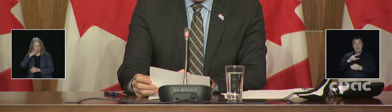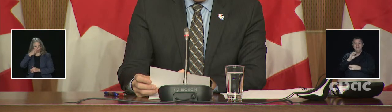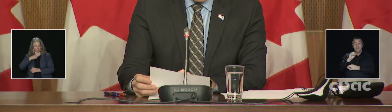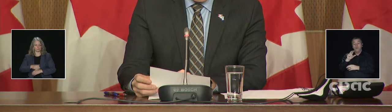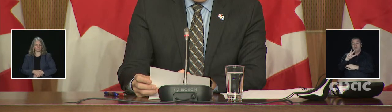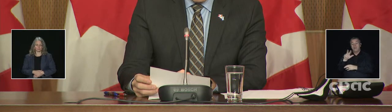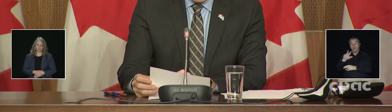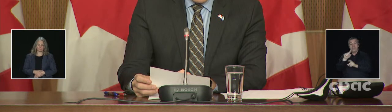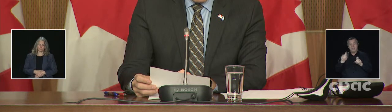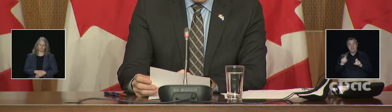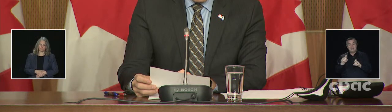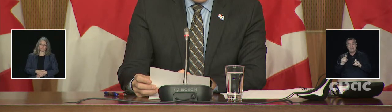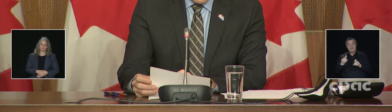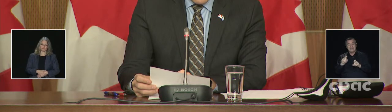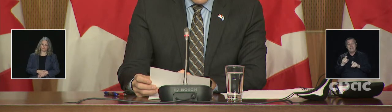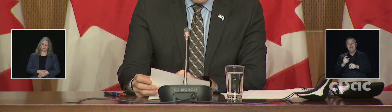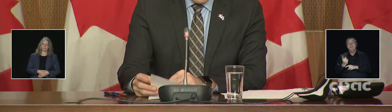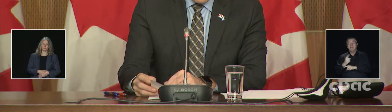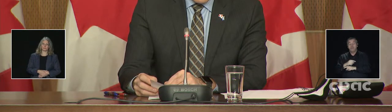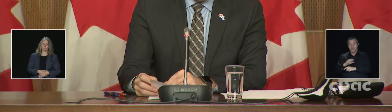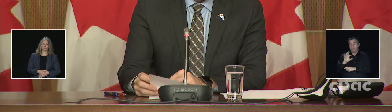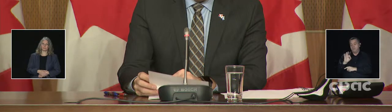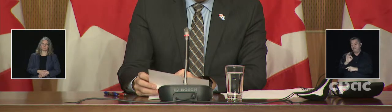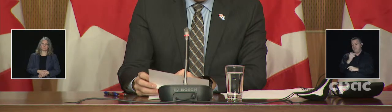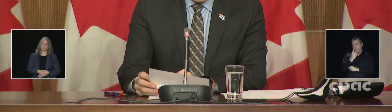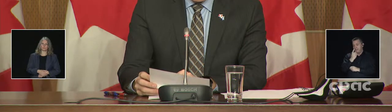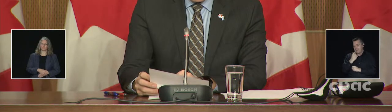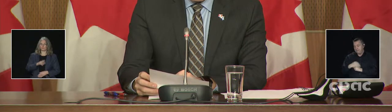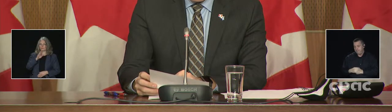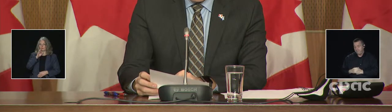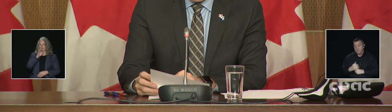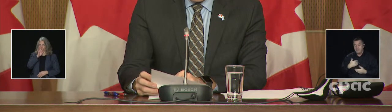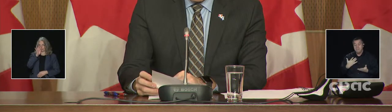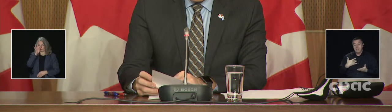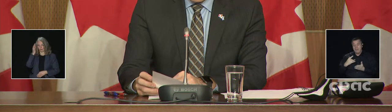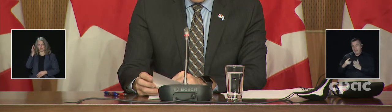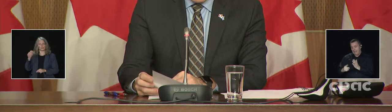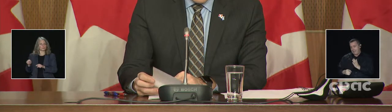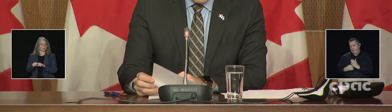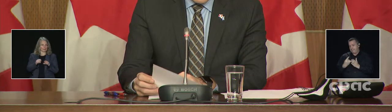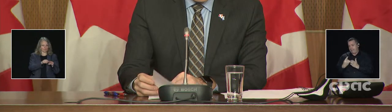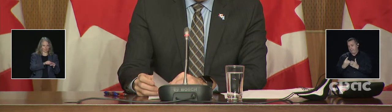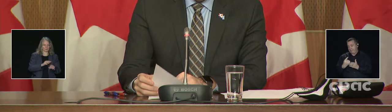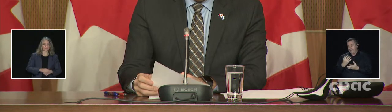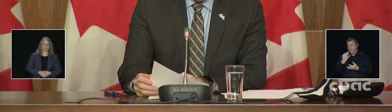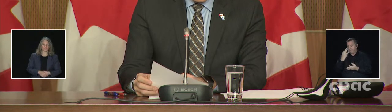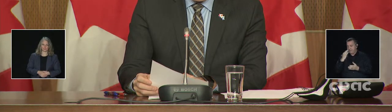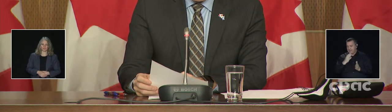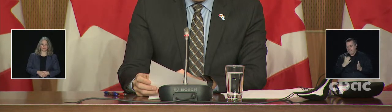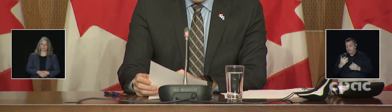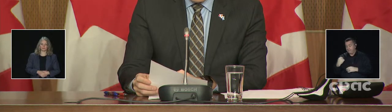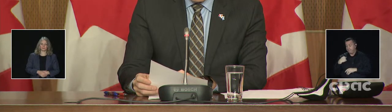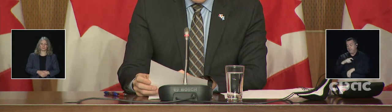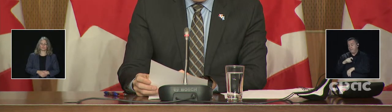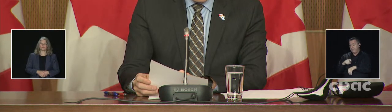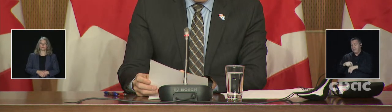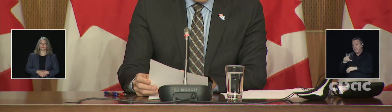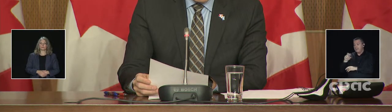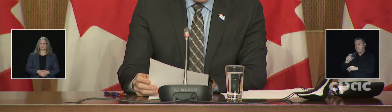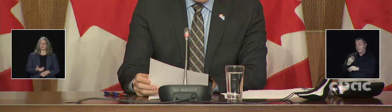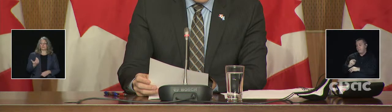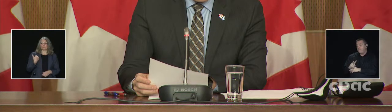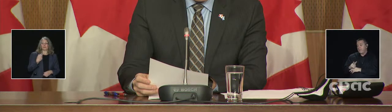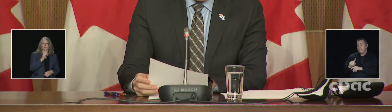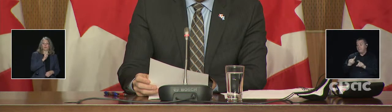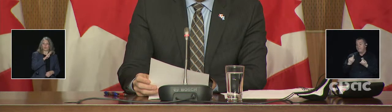3,033 tests per day on December the 9th. Je vais maintenant répéter tout cela en français. En date du 30 novembre, notre